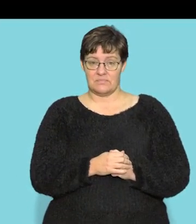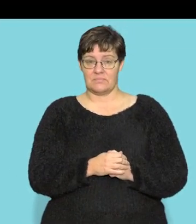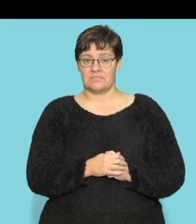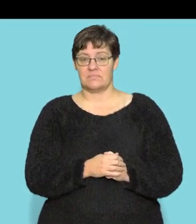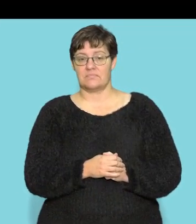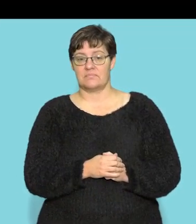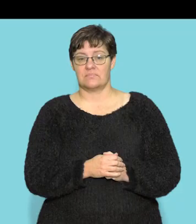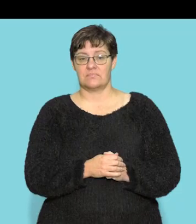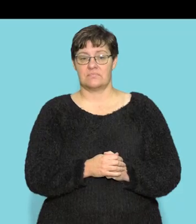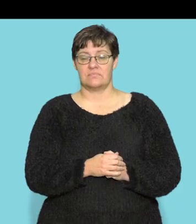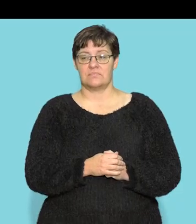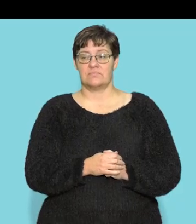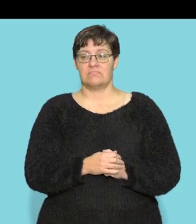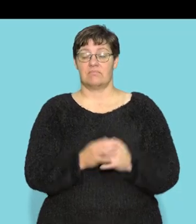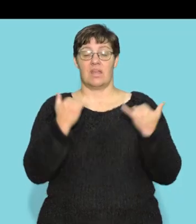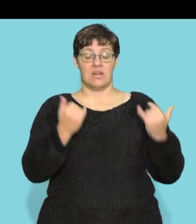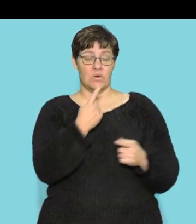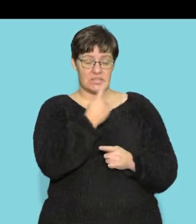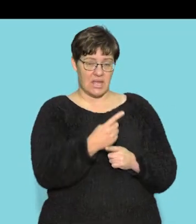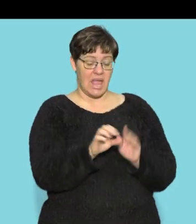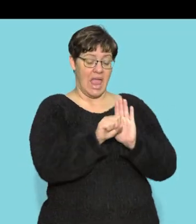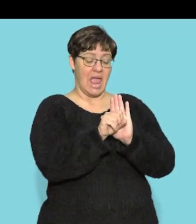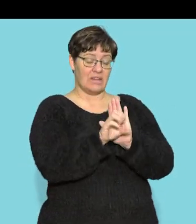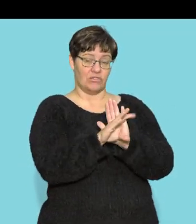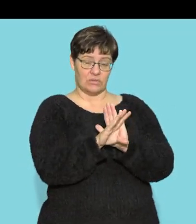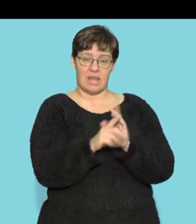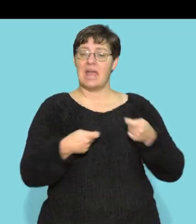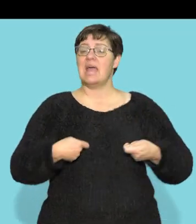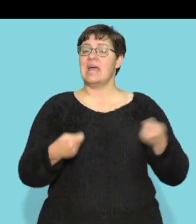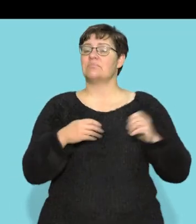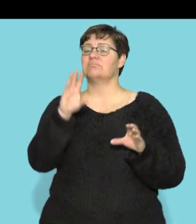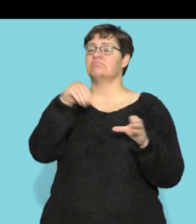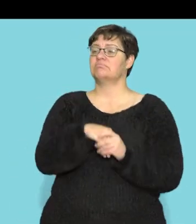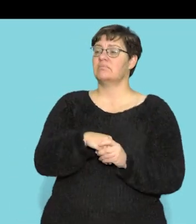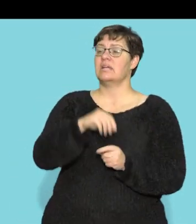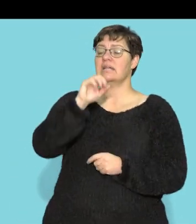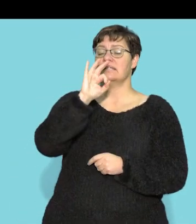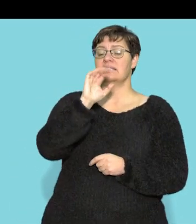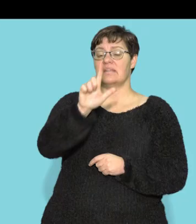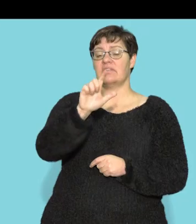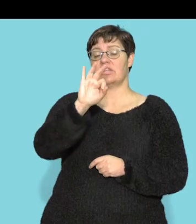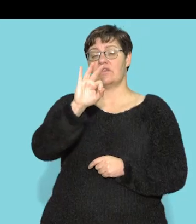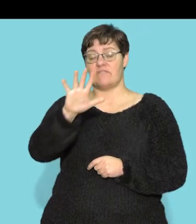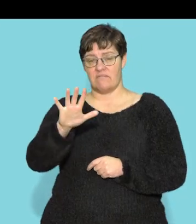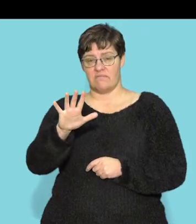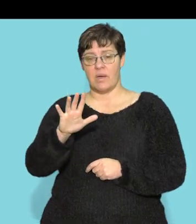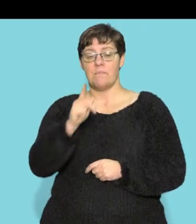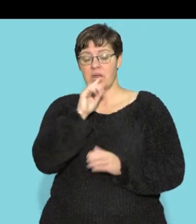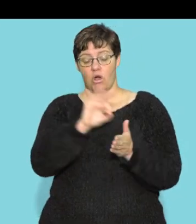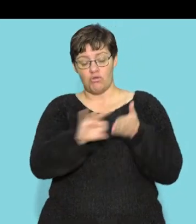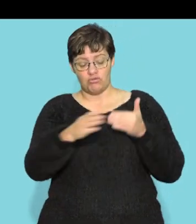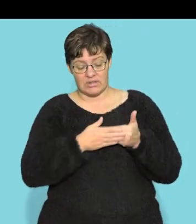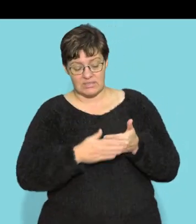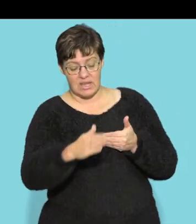Okay, it says here, advertisement expenses include 735 for a 3-month contract with